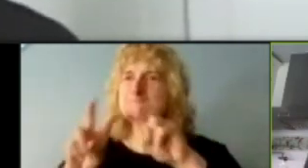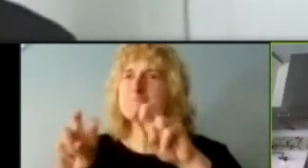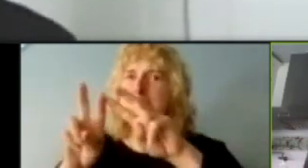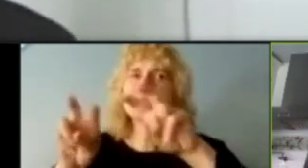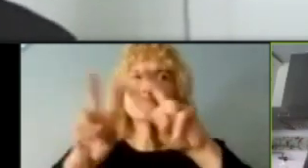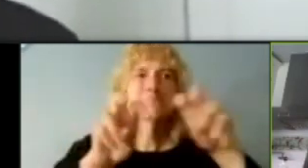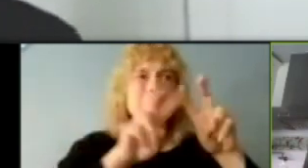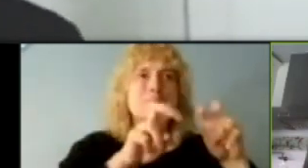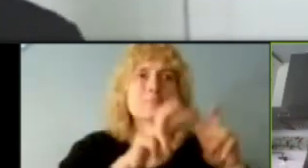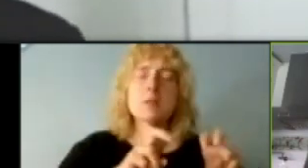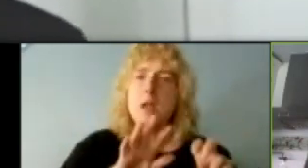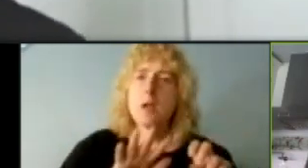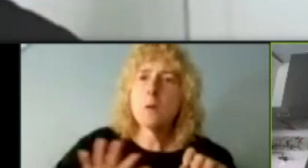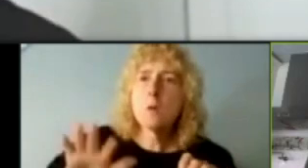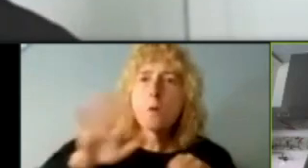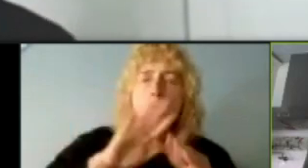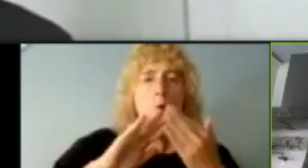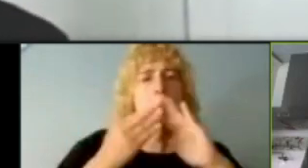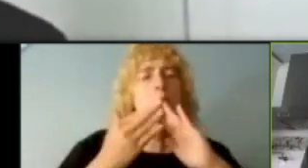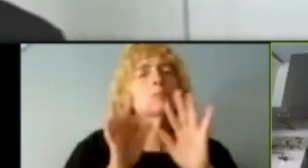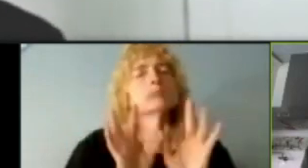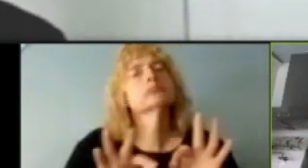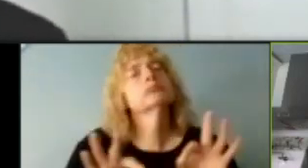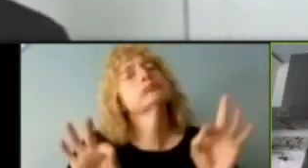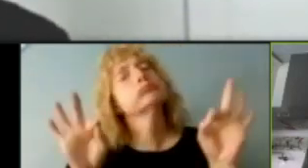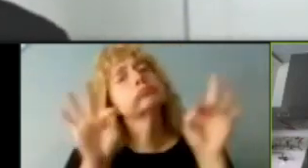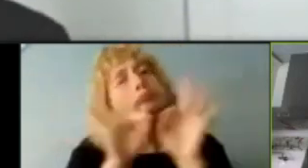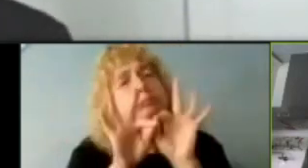to being able to help the community.